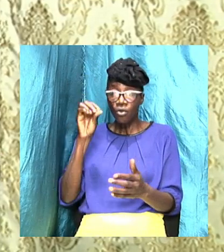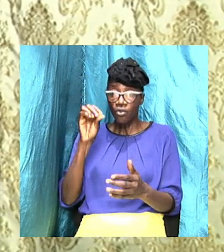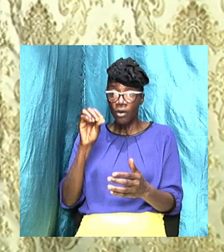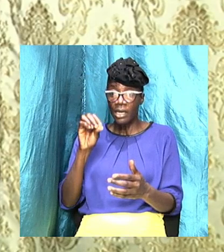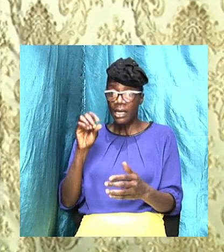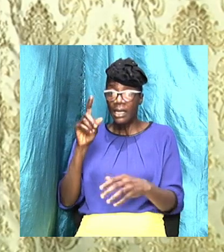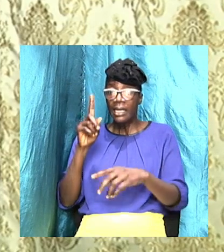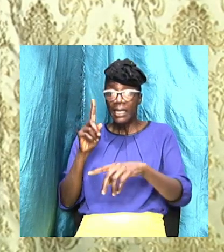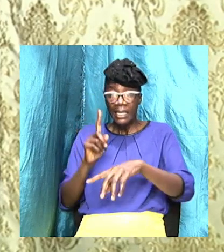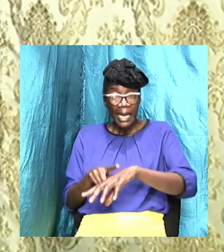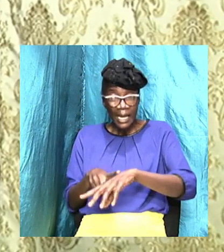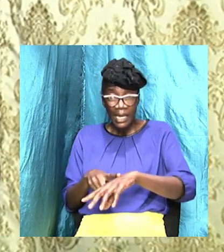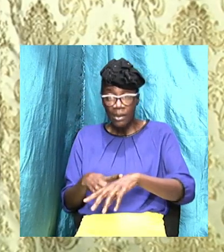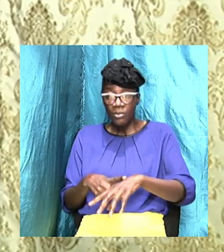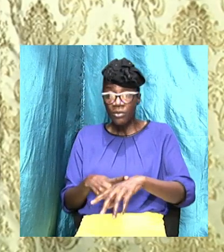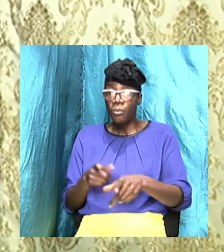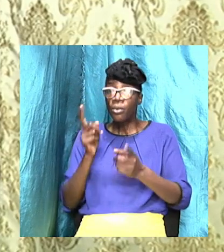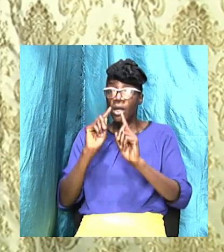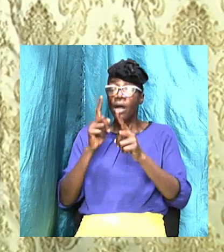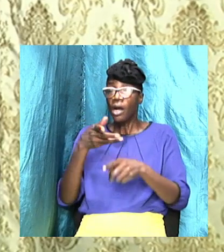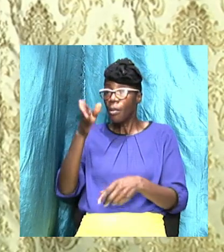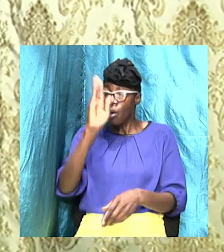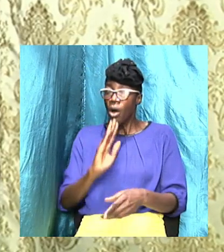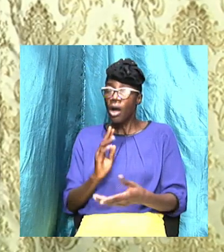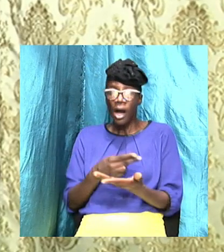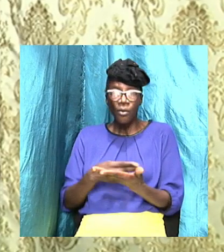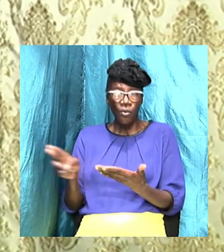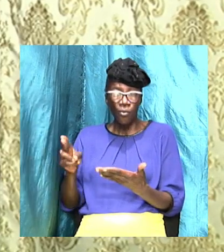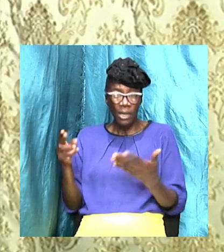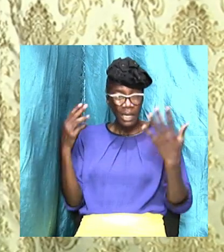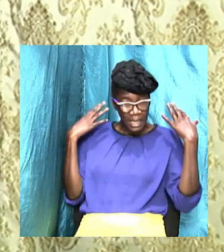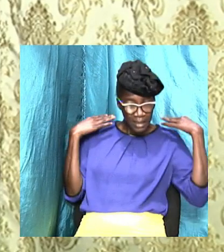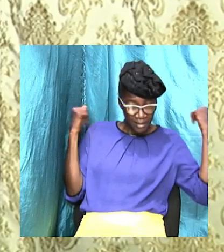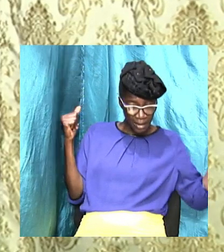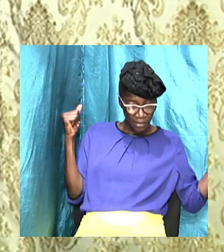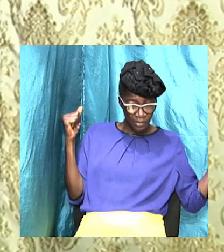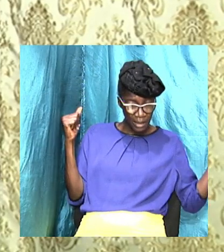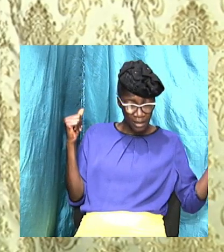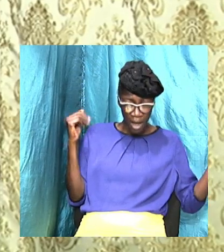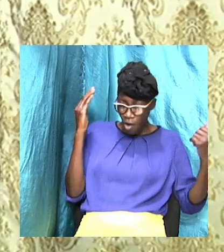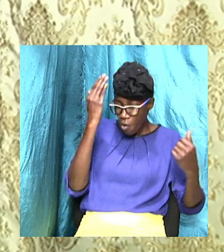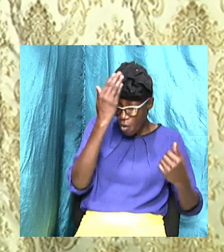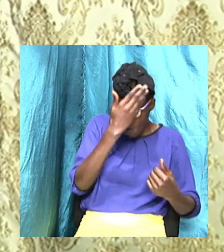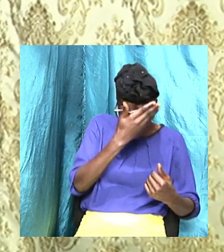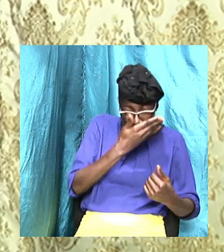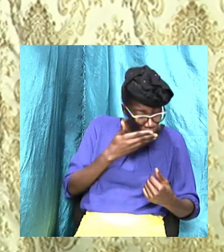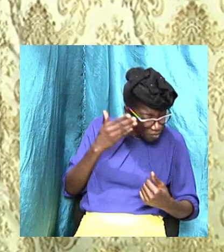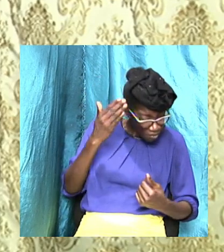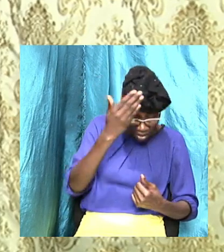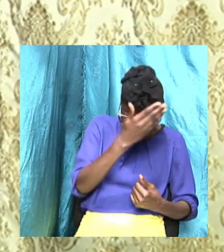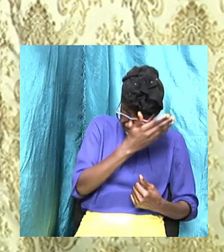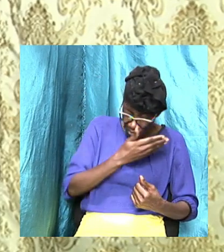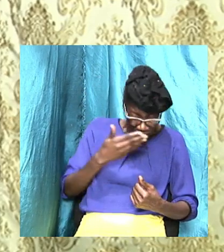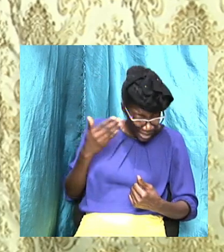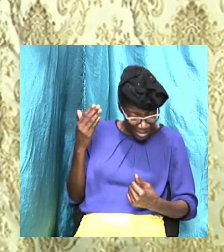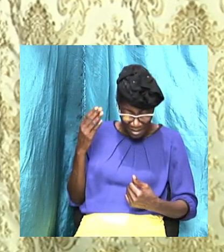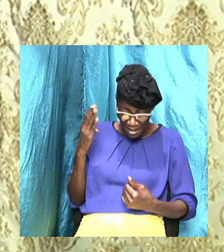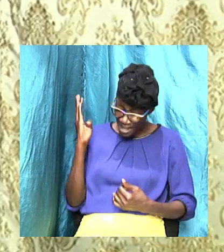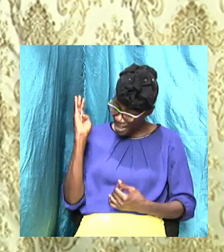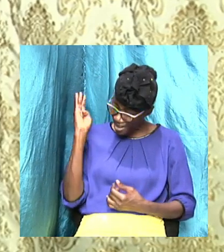of God being holy. The seraphims covered their face, amen, in awe